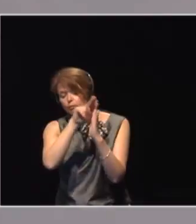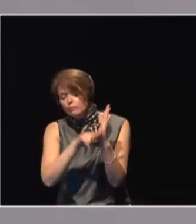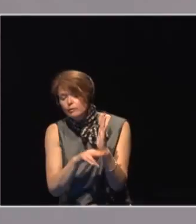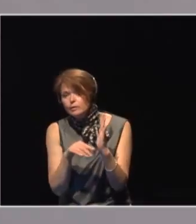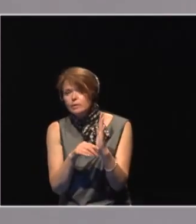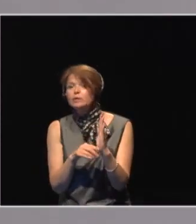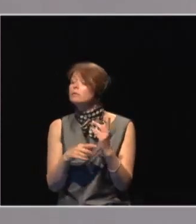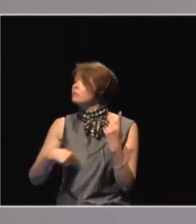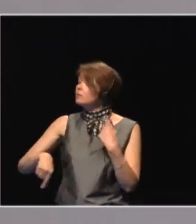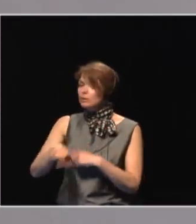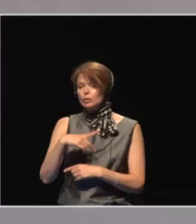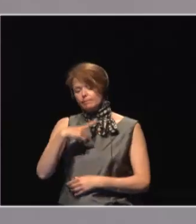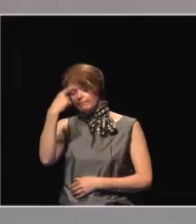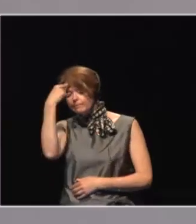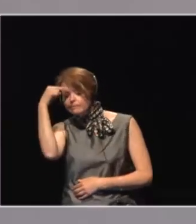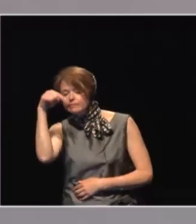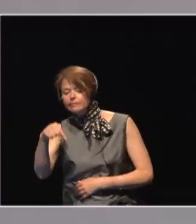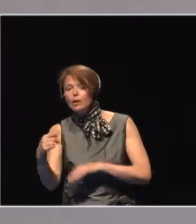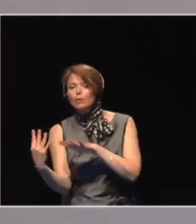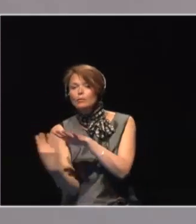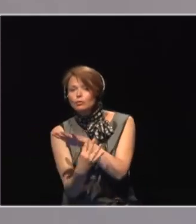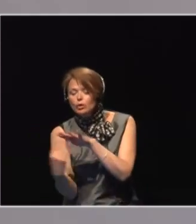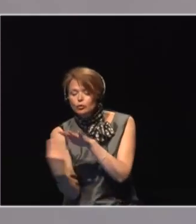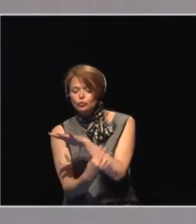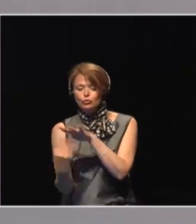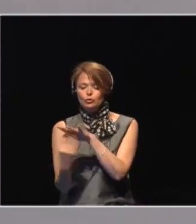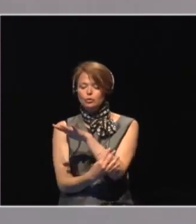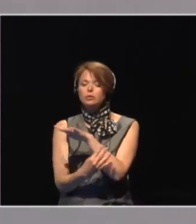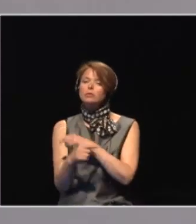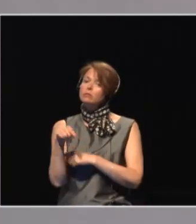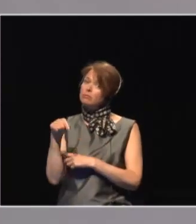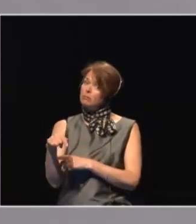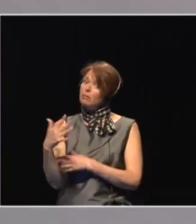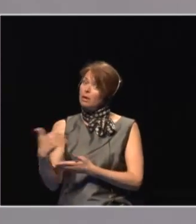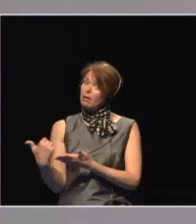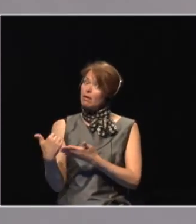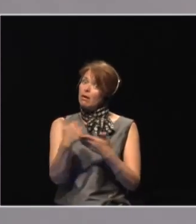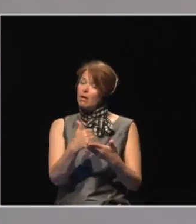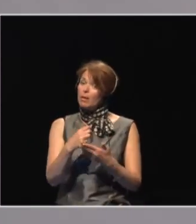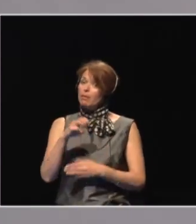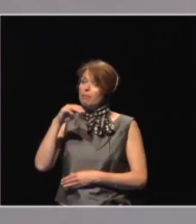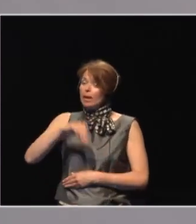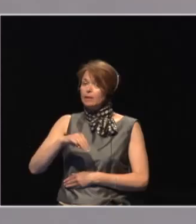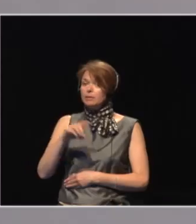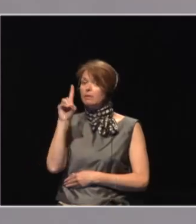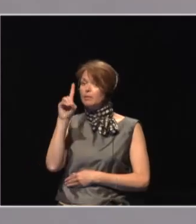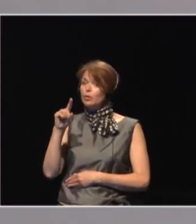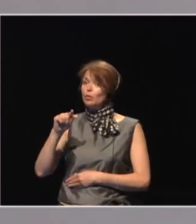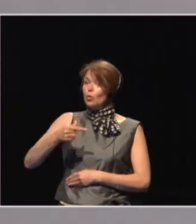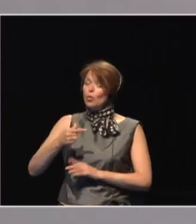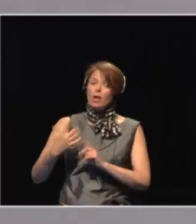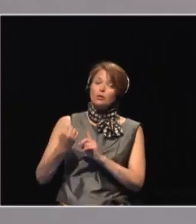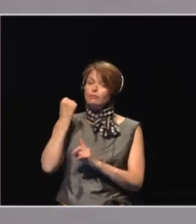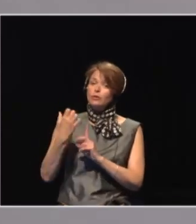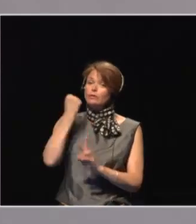what extent have migration and mobility contributed to the realization of the Millennium Development Goals? Instead of replying to that